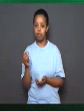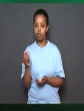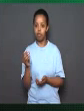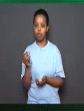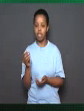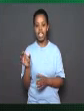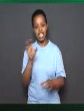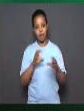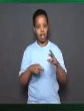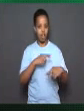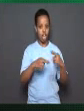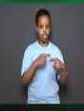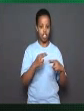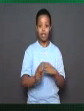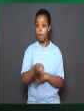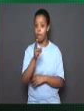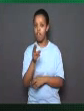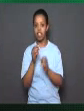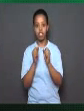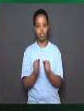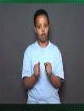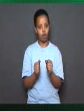up chemical reactions.